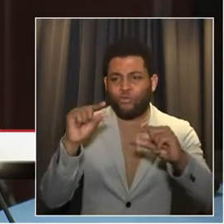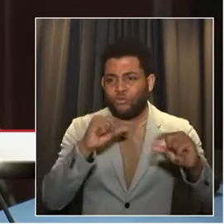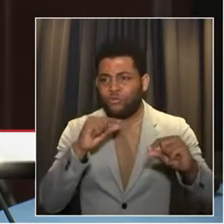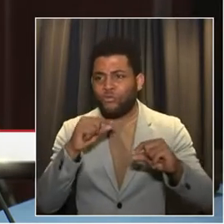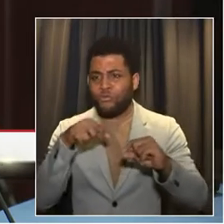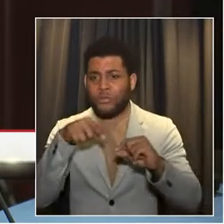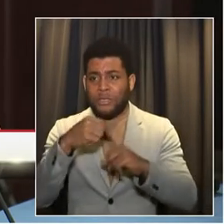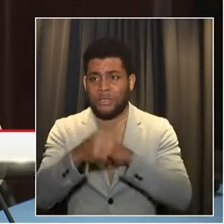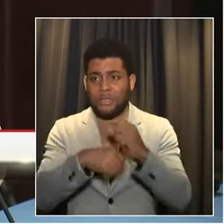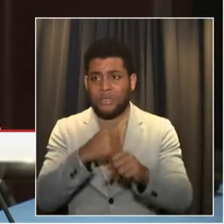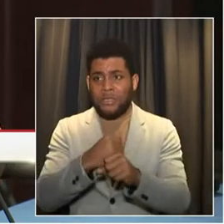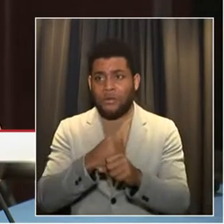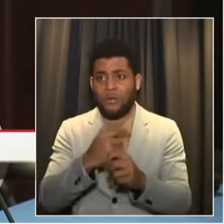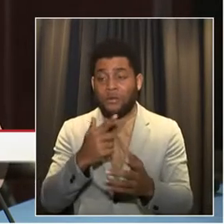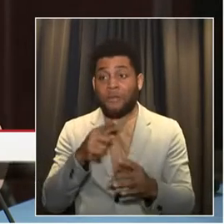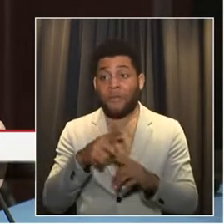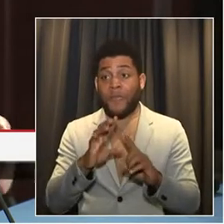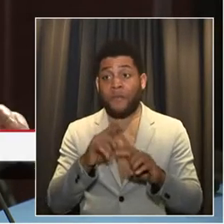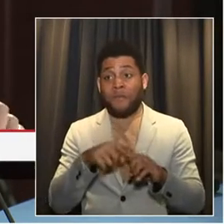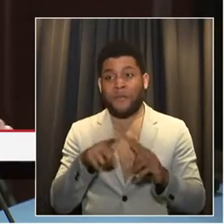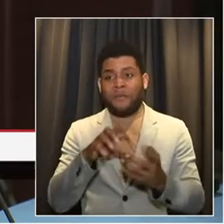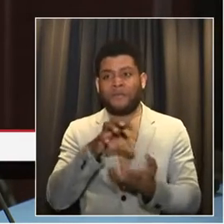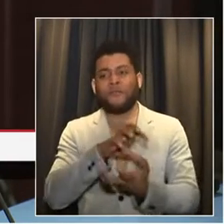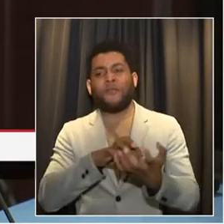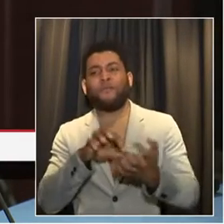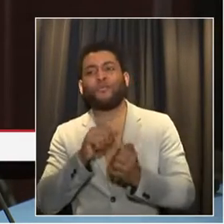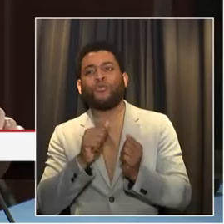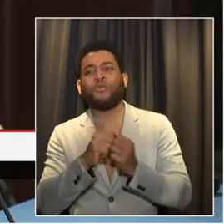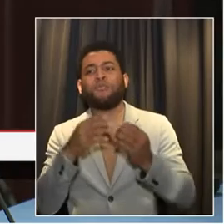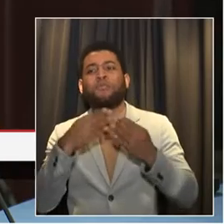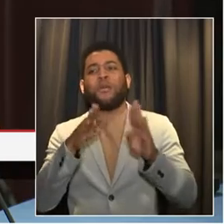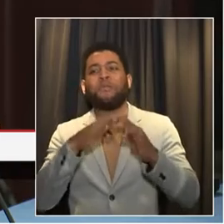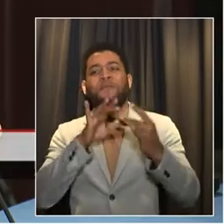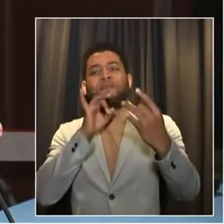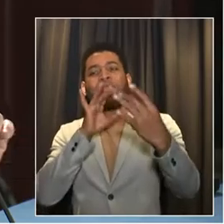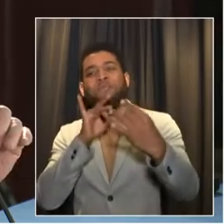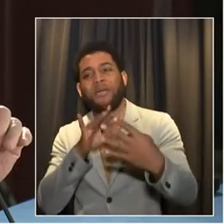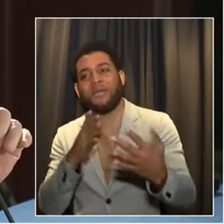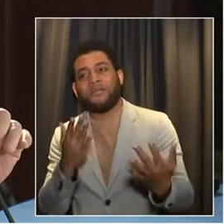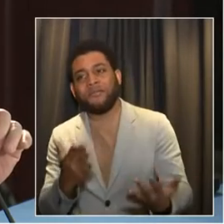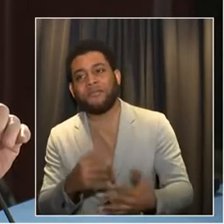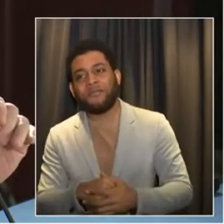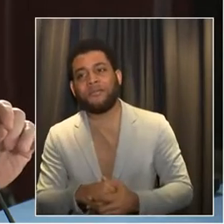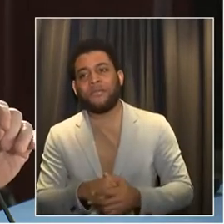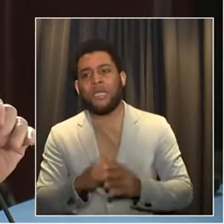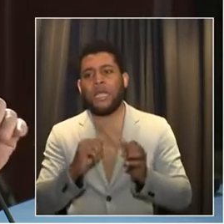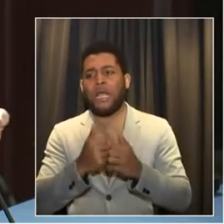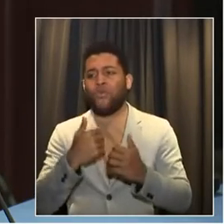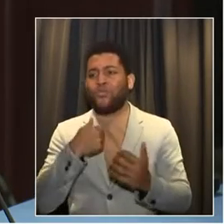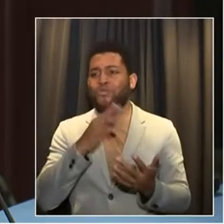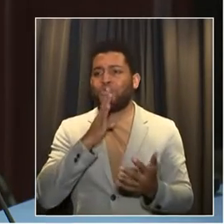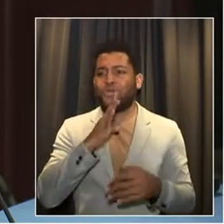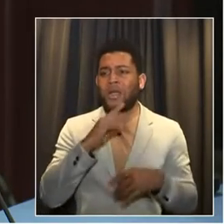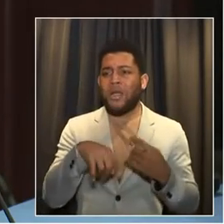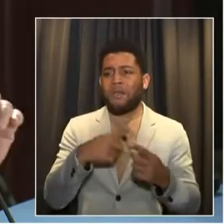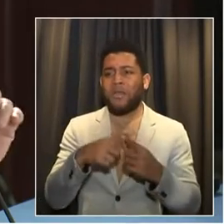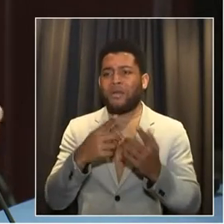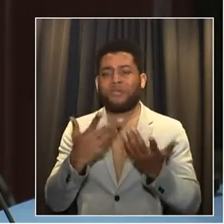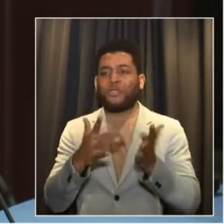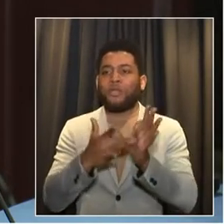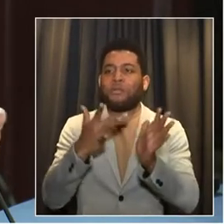with the public feedback piece. In the way that you talked about it, sometimes you said a concept, sometimes you